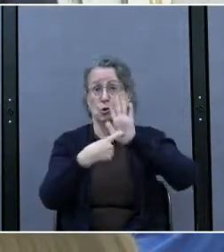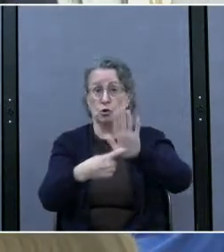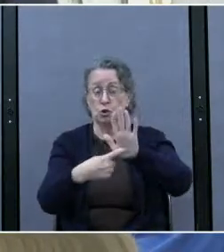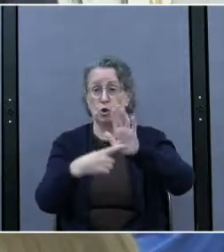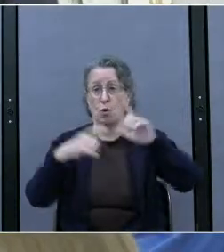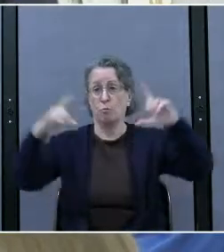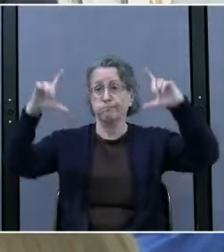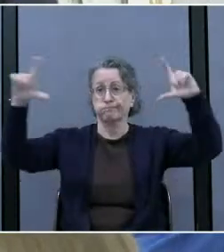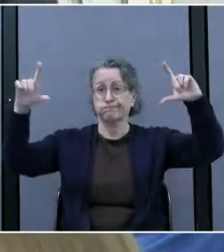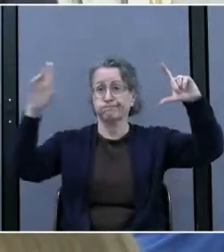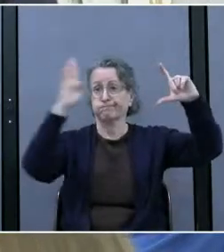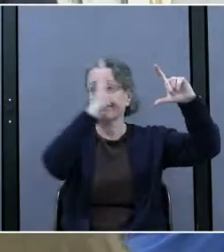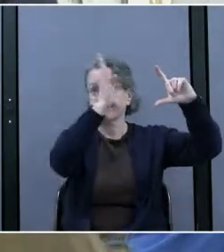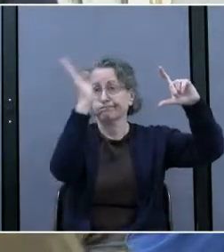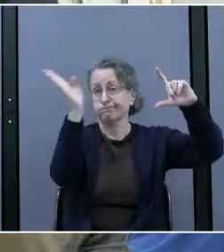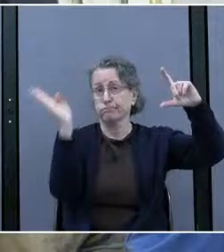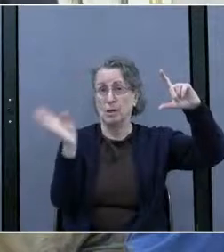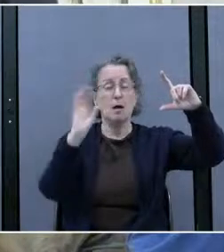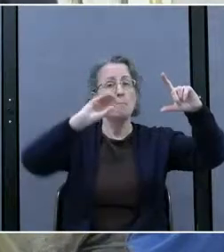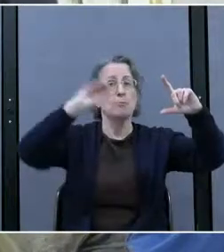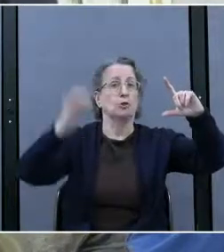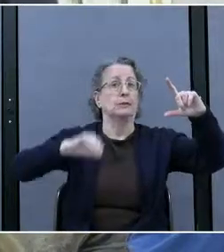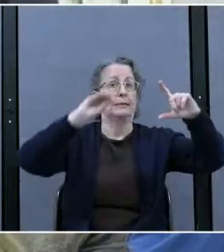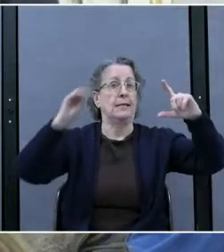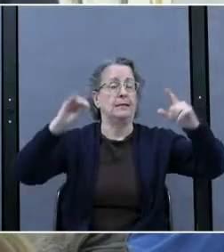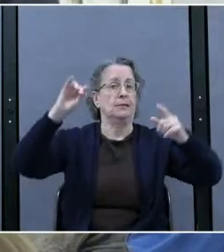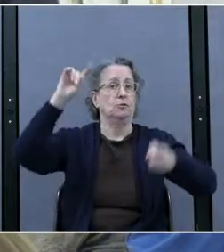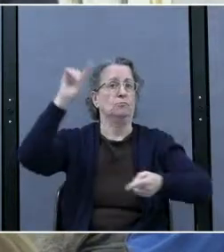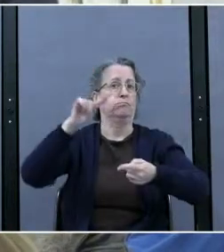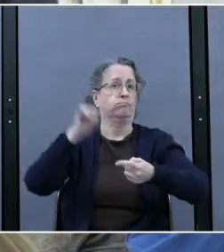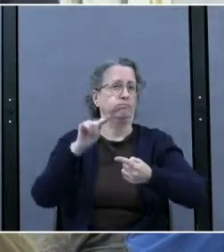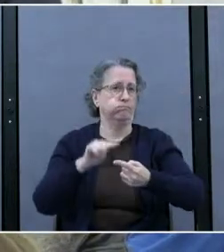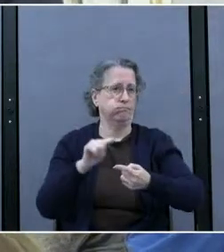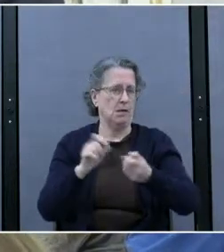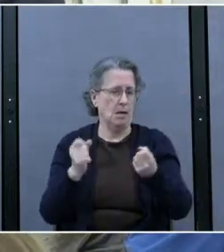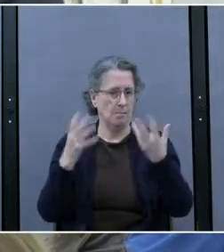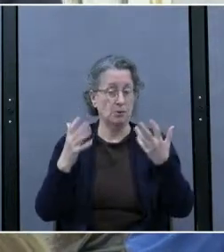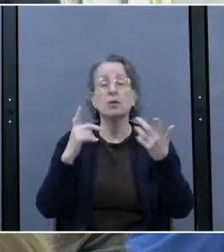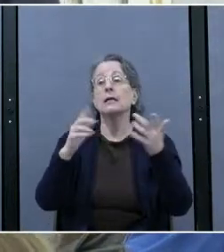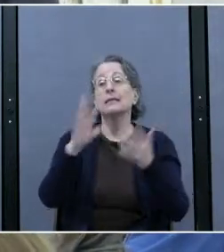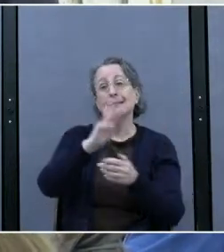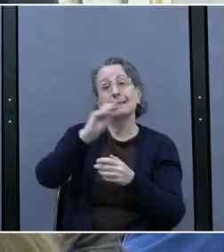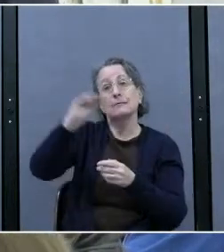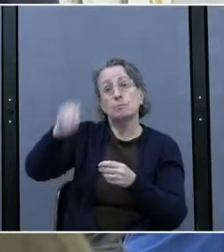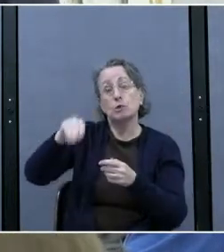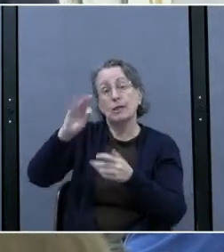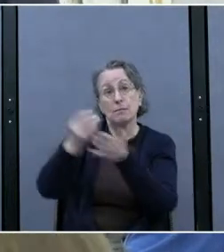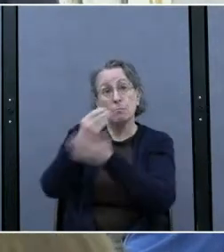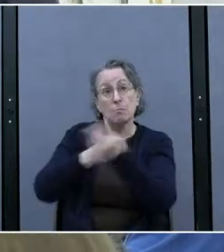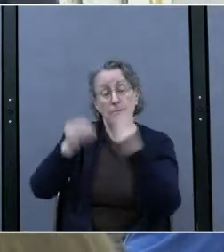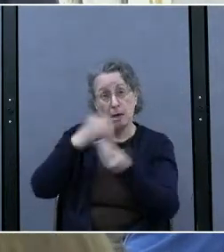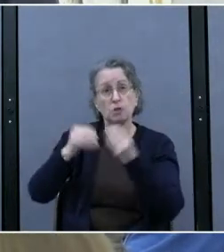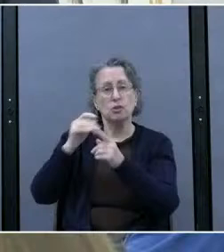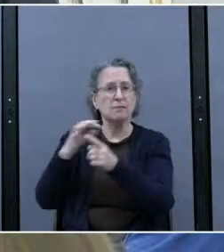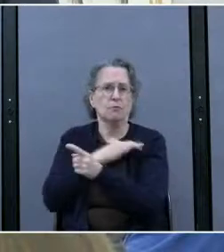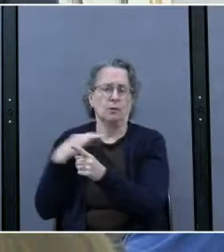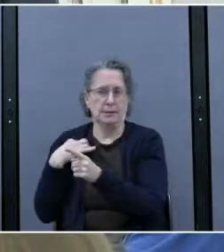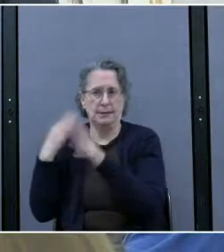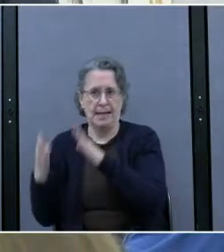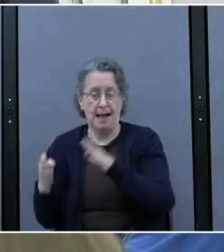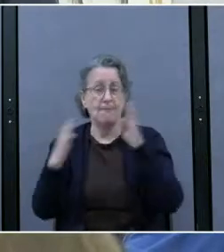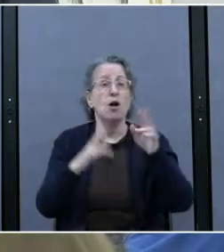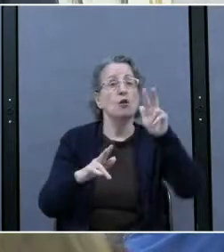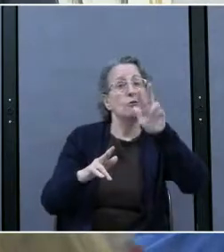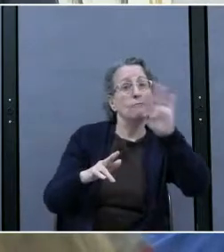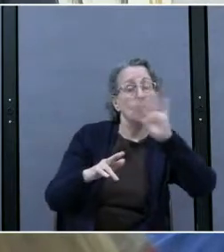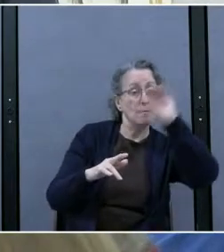we know about 66% of our town budget is personnel, and the other 34 is basically everything else.